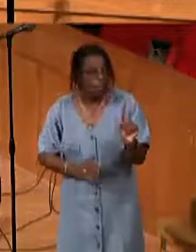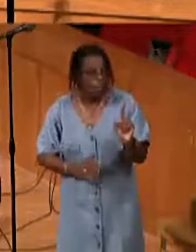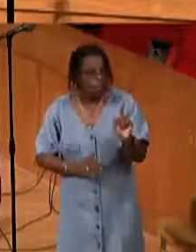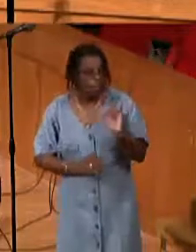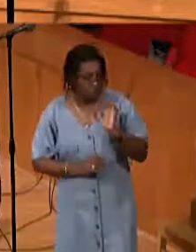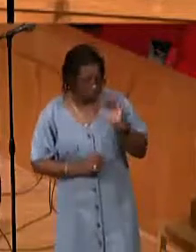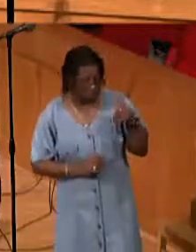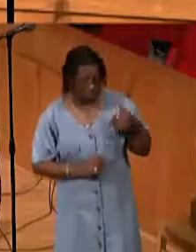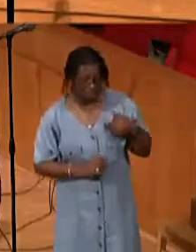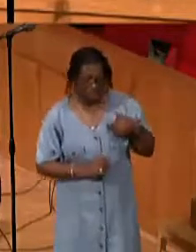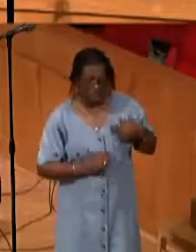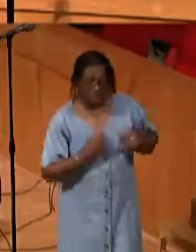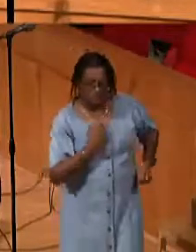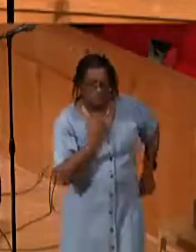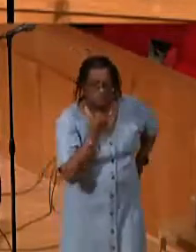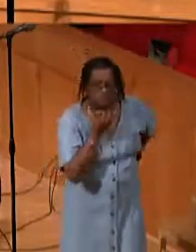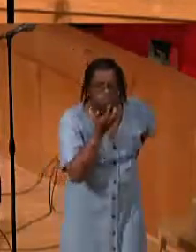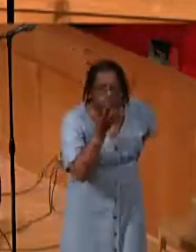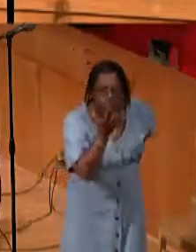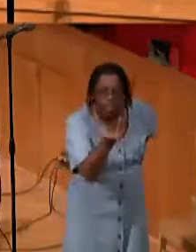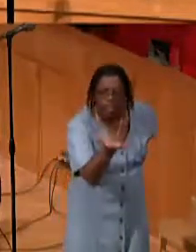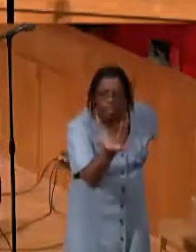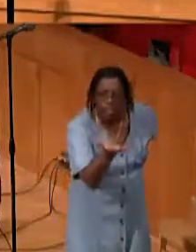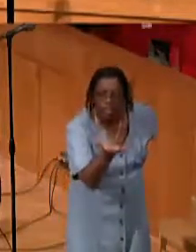comes out of your mouth.